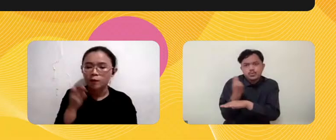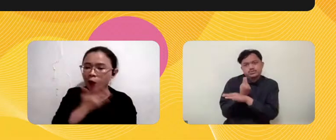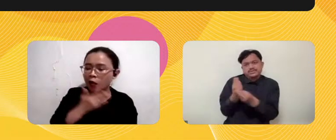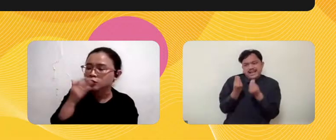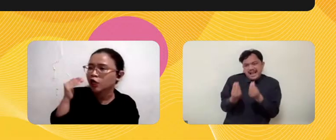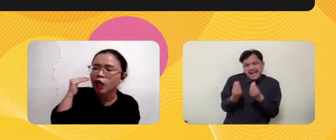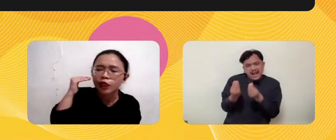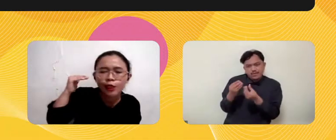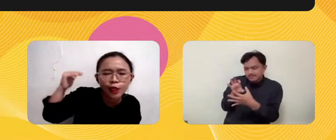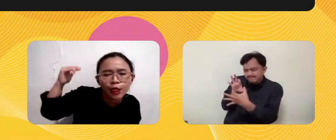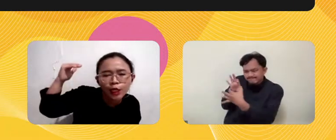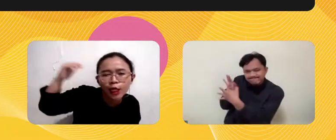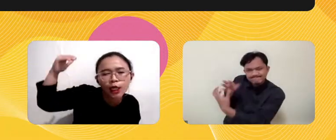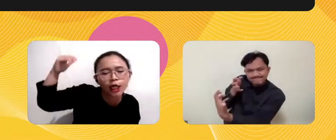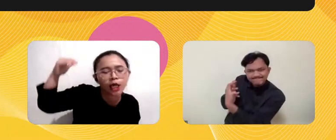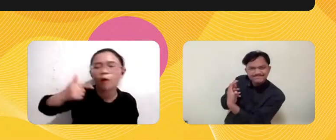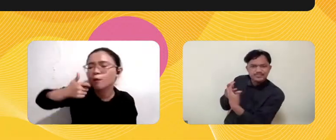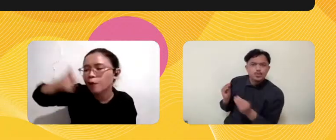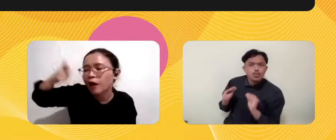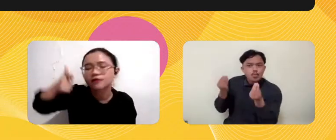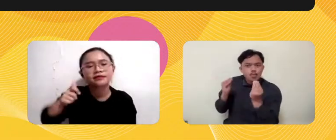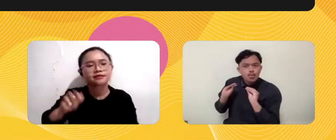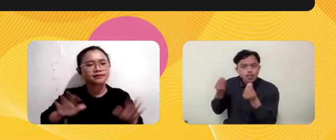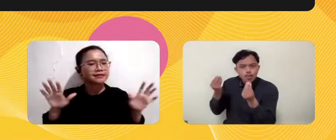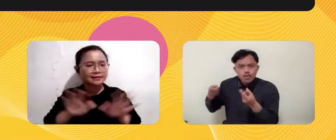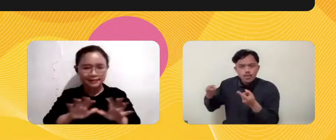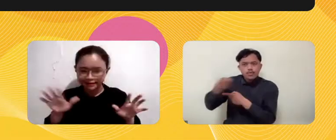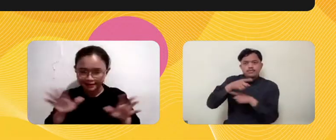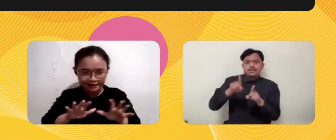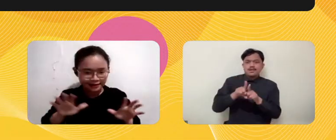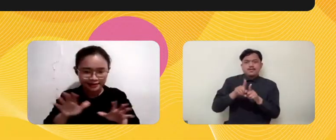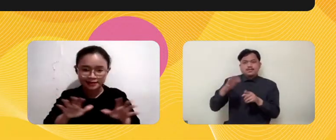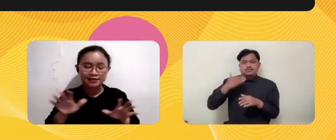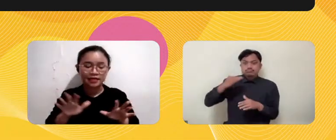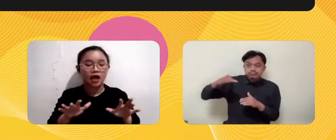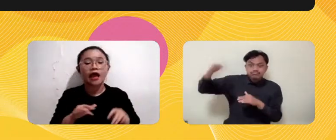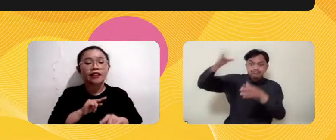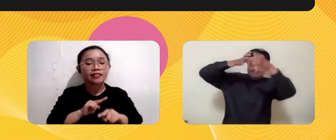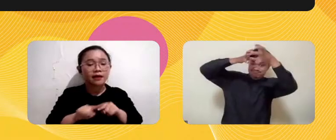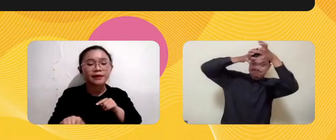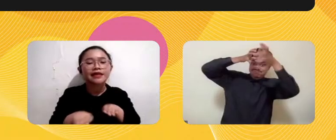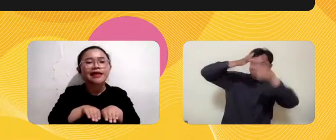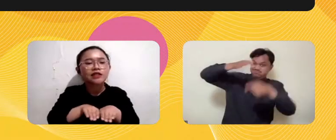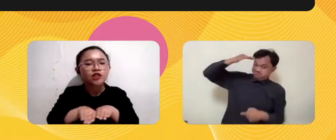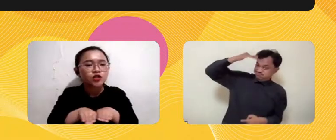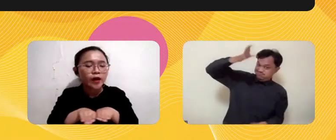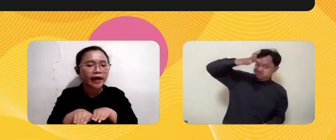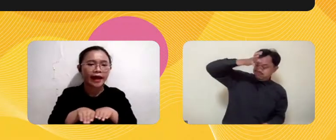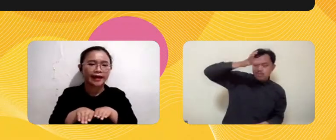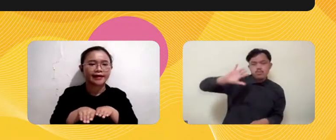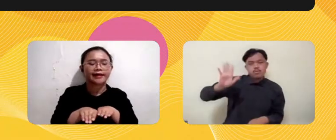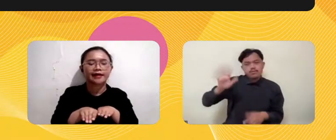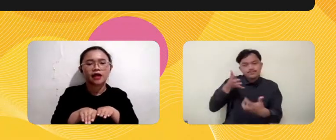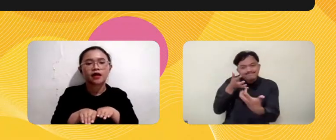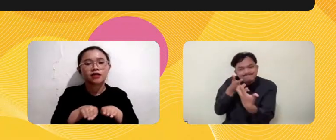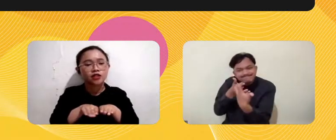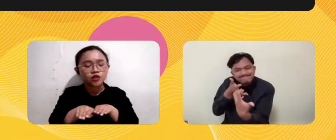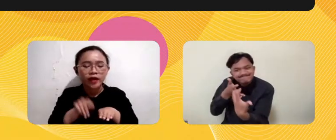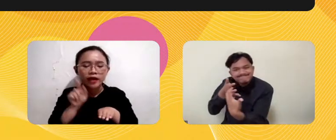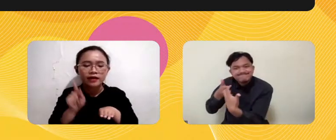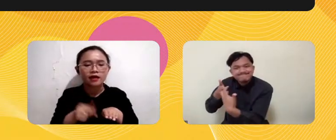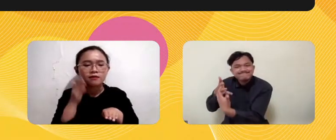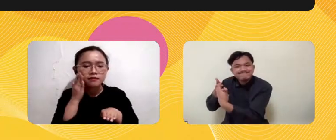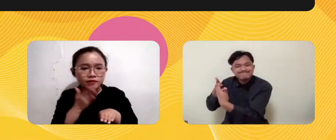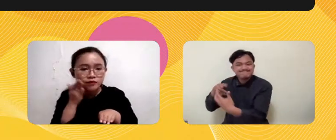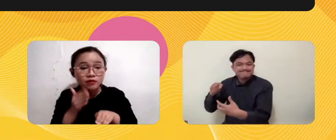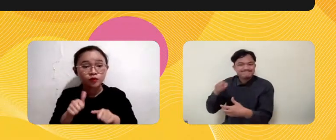while it's important to communicate sexual health risks to the youth, but we must deliver them in a way that's